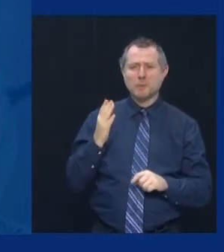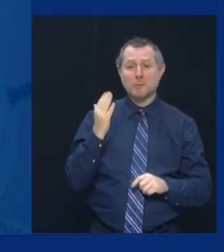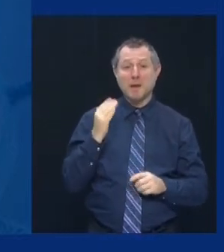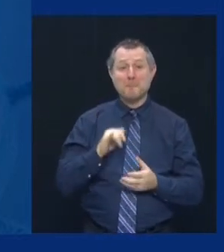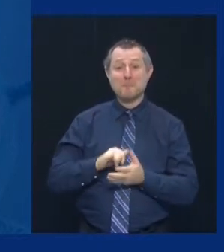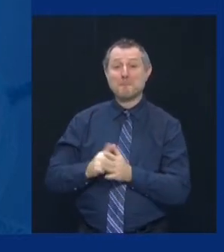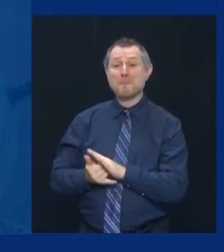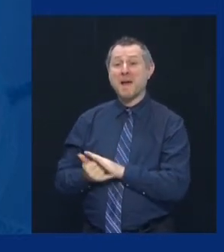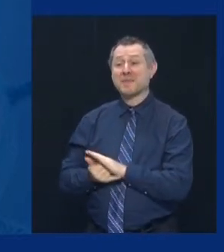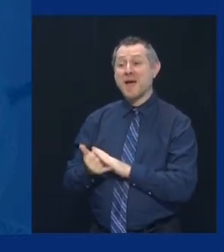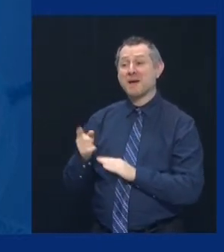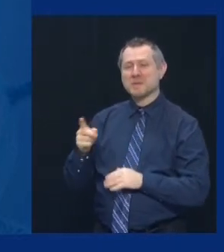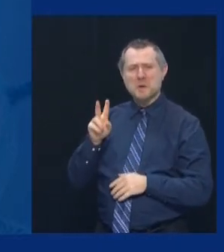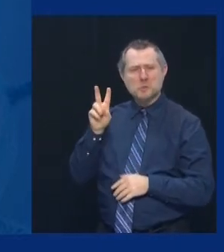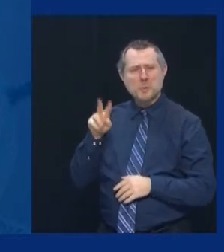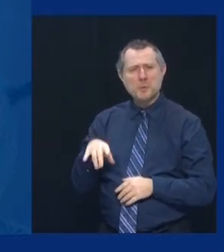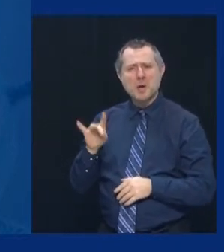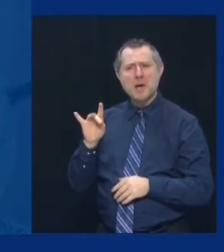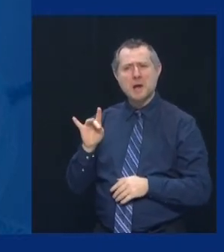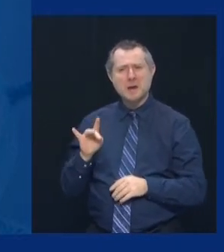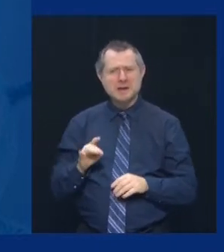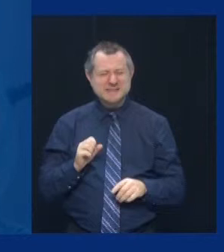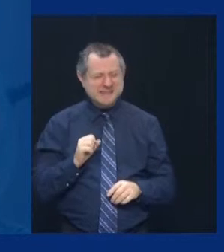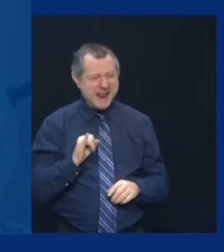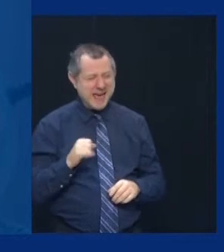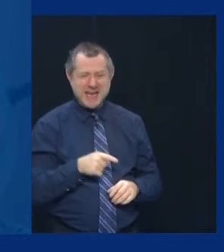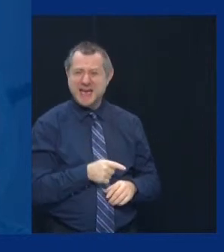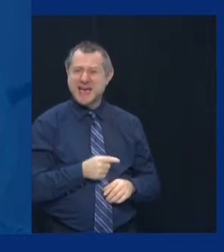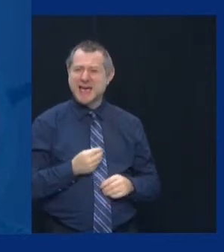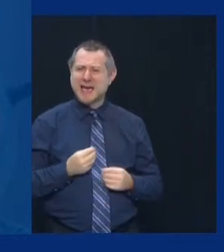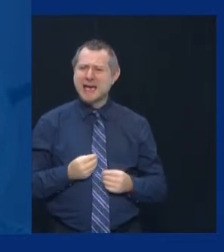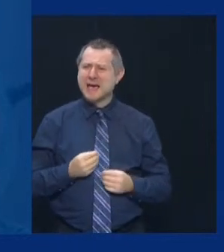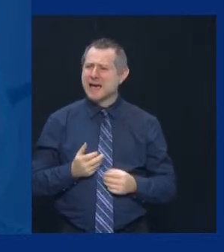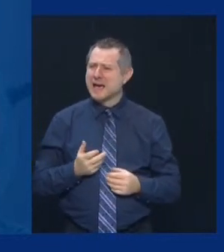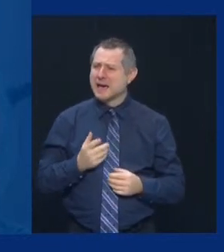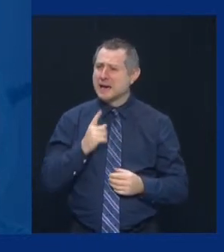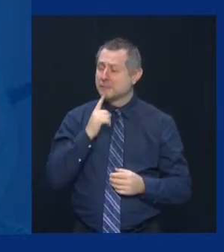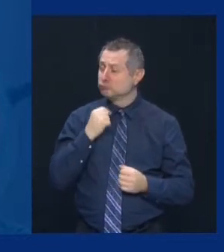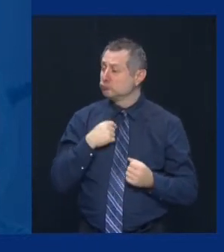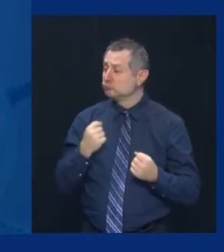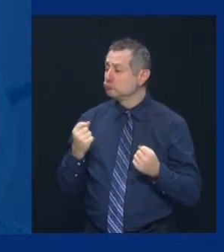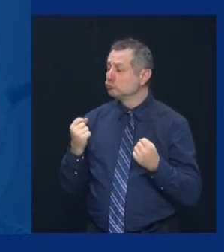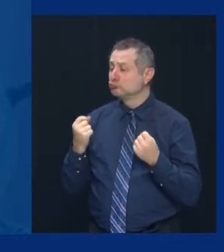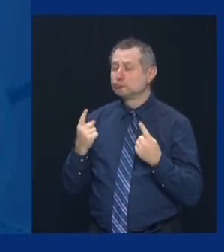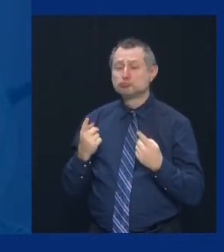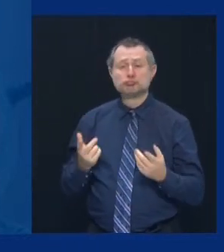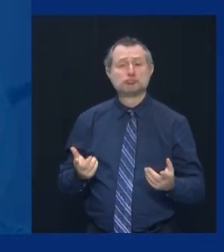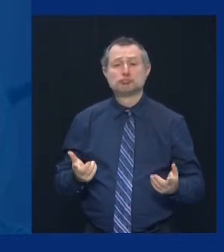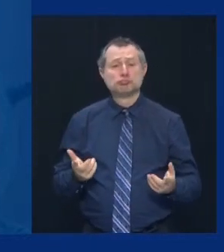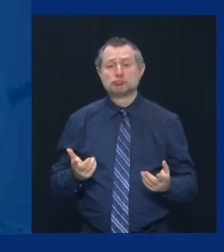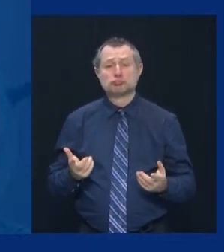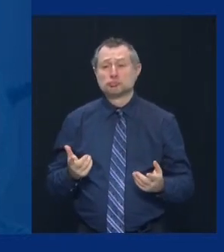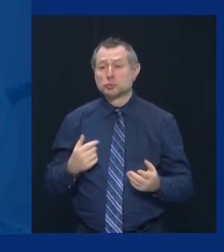and Staten Island is 6? That defies logical explanation.